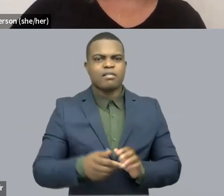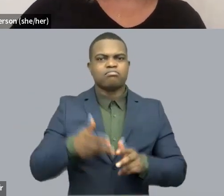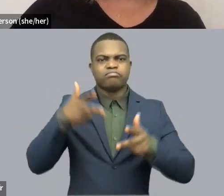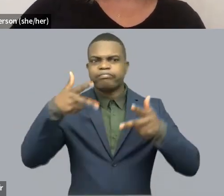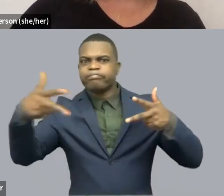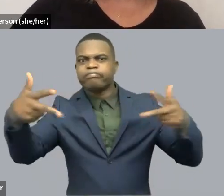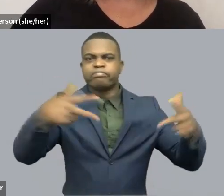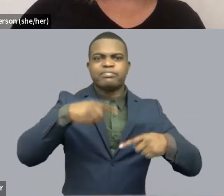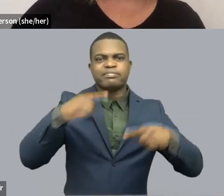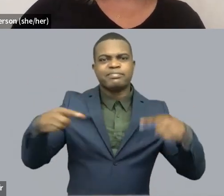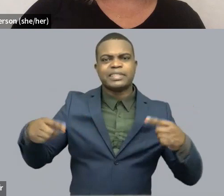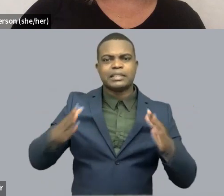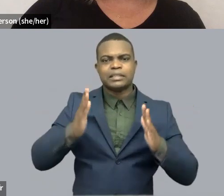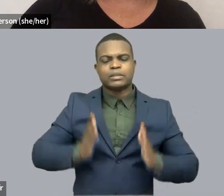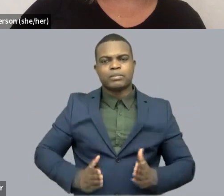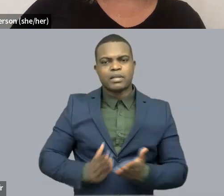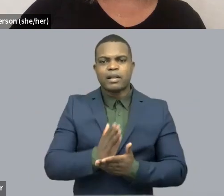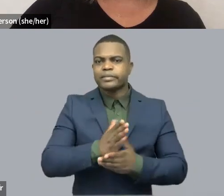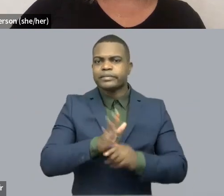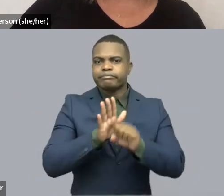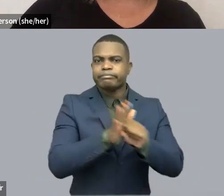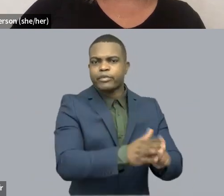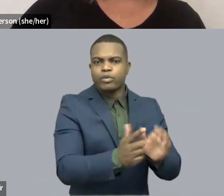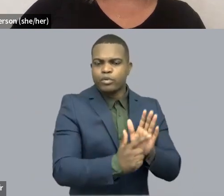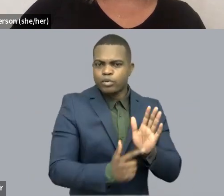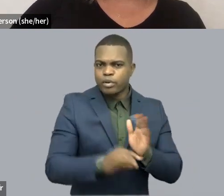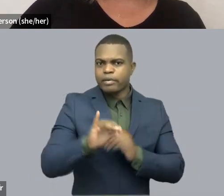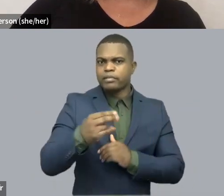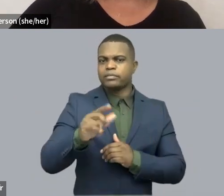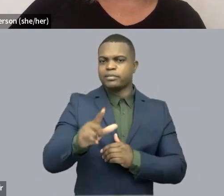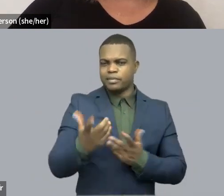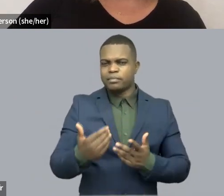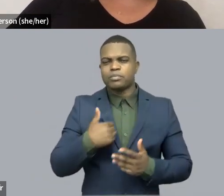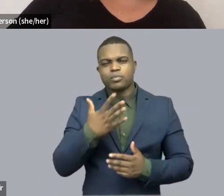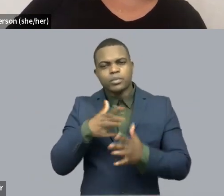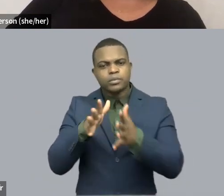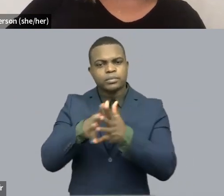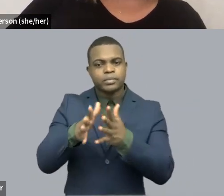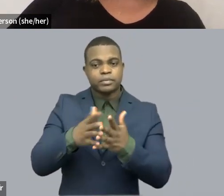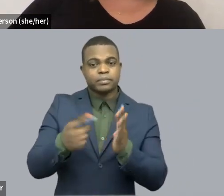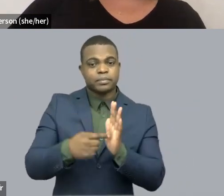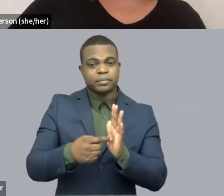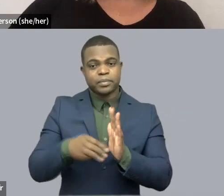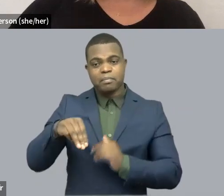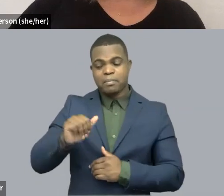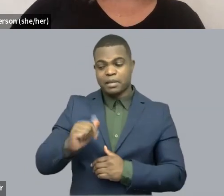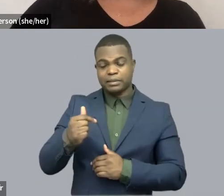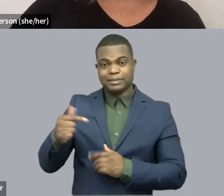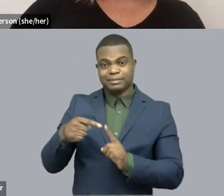of let's say the relationship with the private sector is not always, let's say, easy,